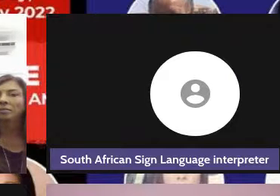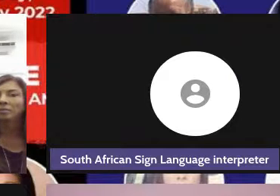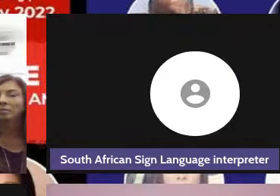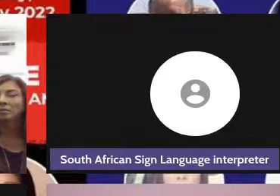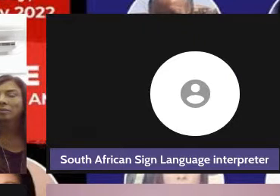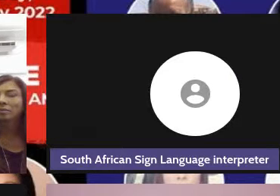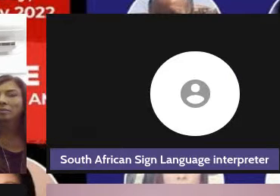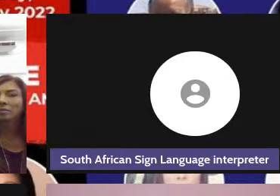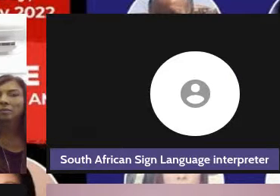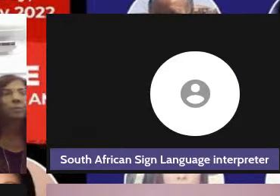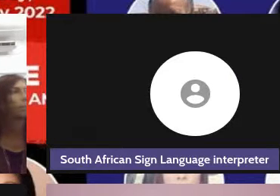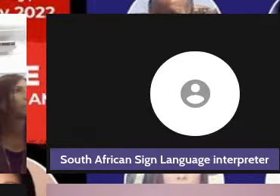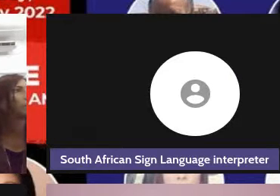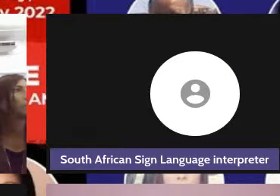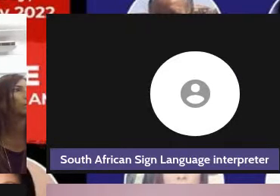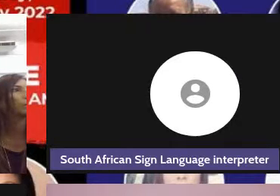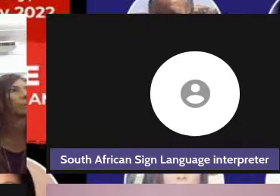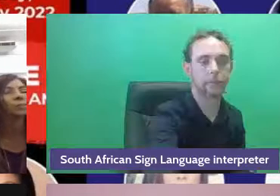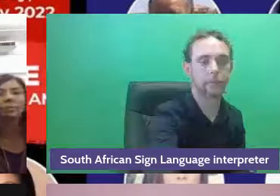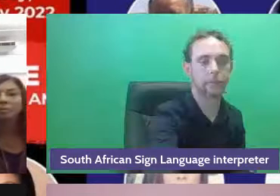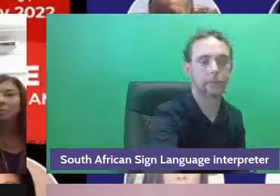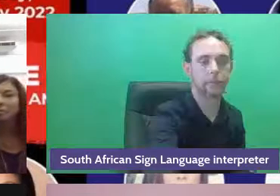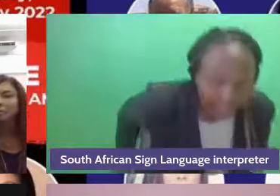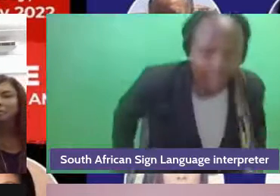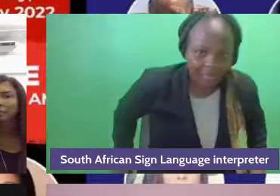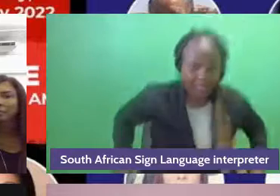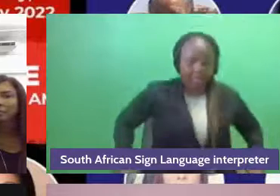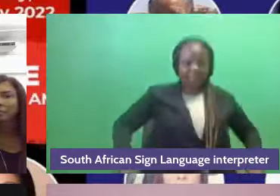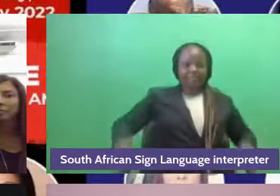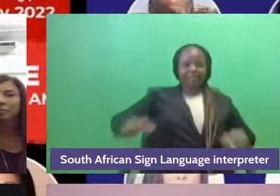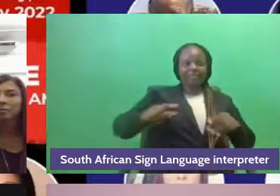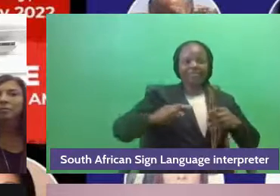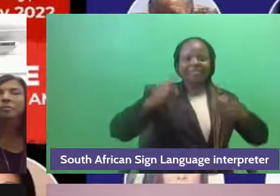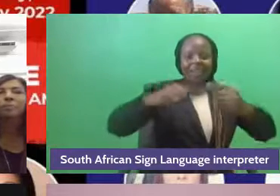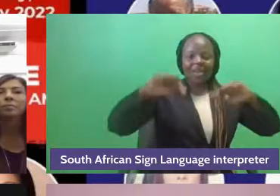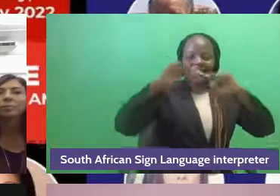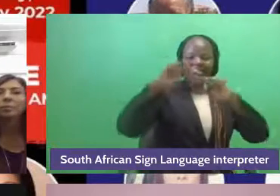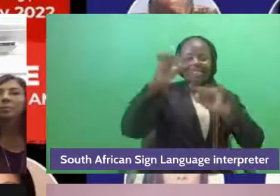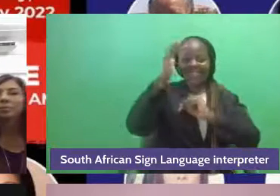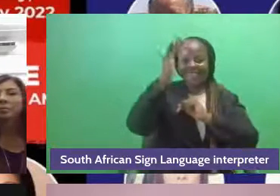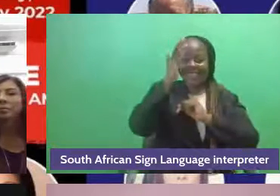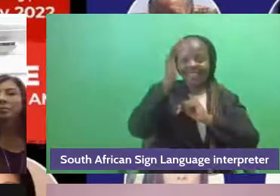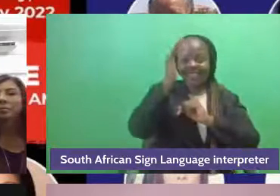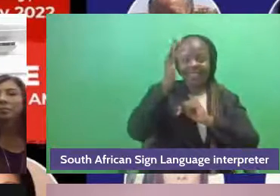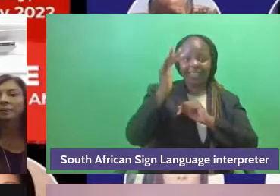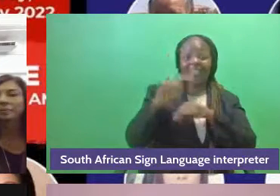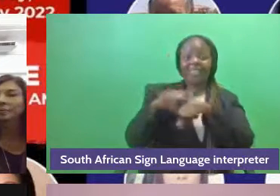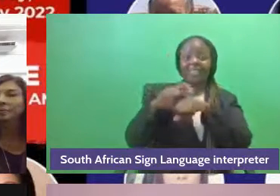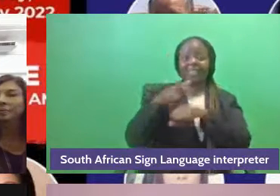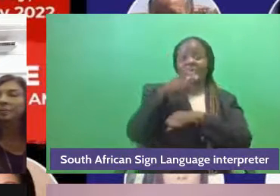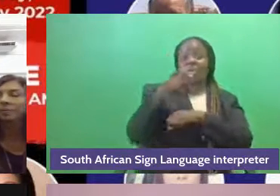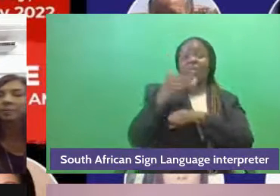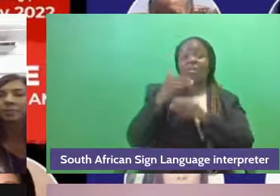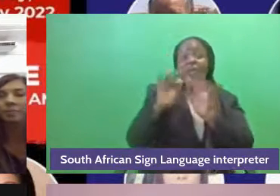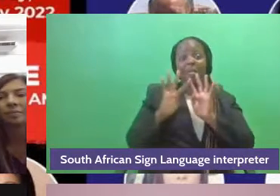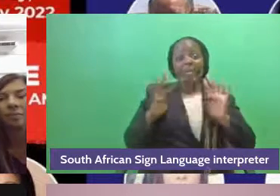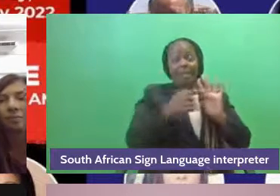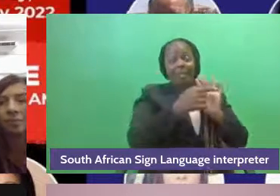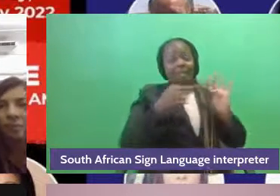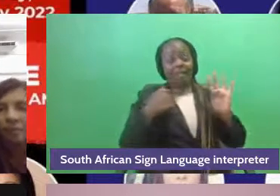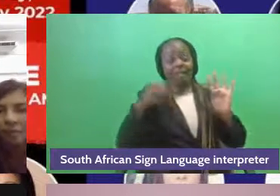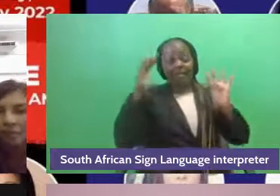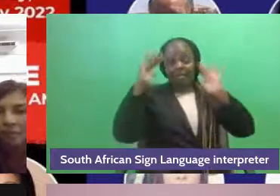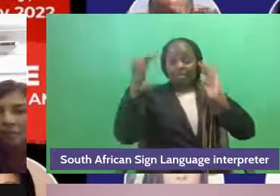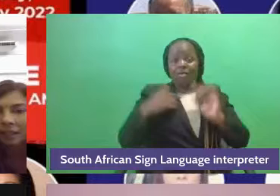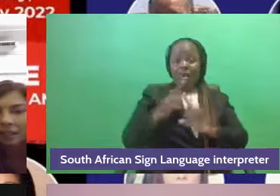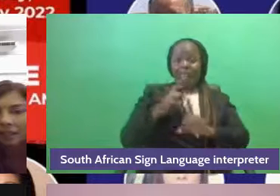So while we reflect on that, I'll just touch on the comment section until one of our panelists is going to tackle